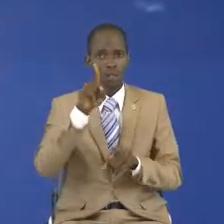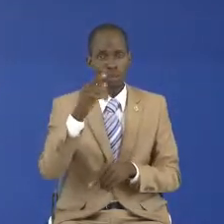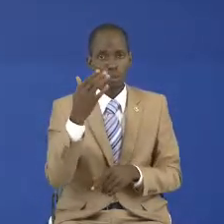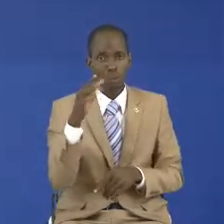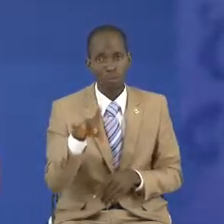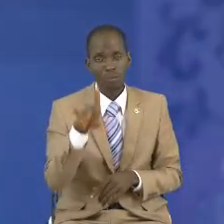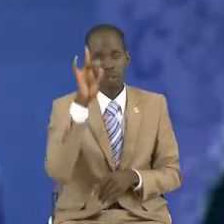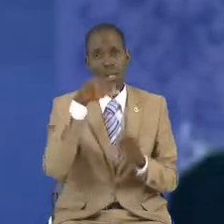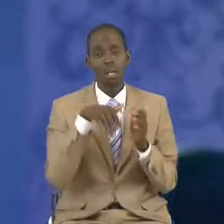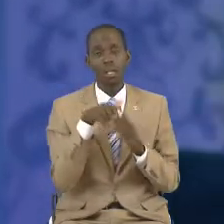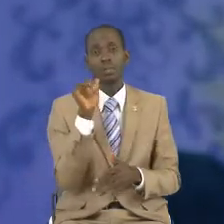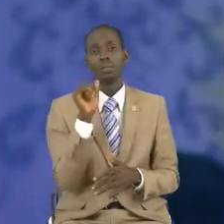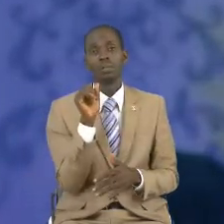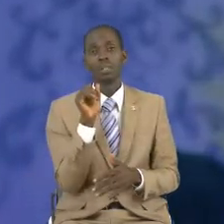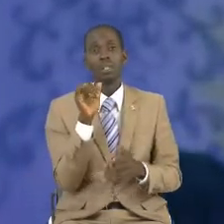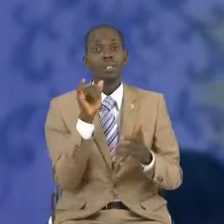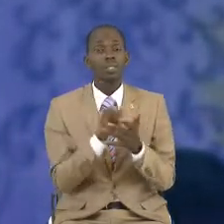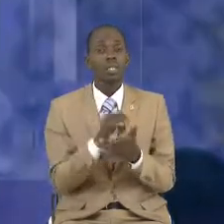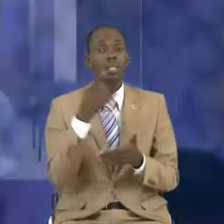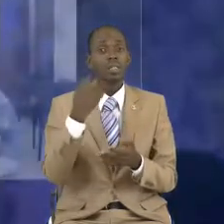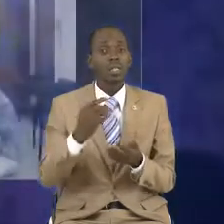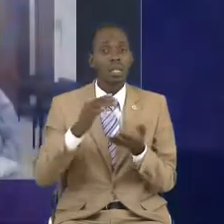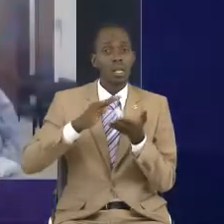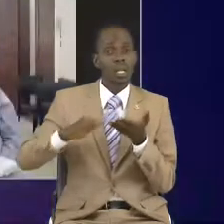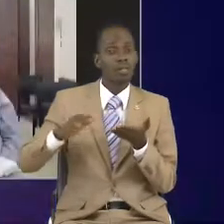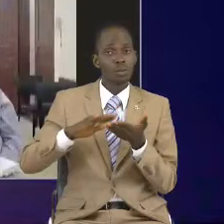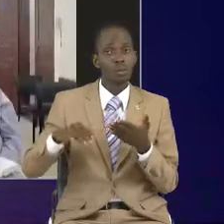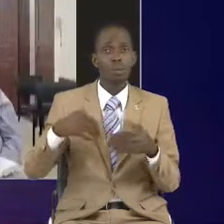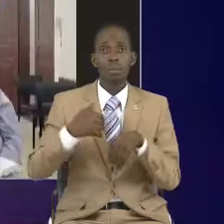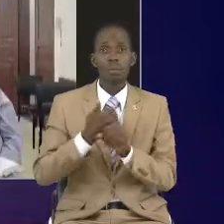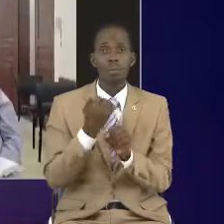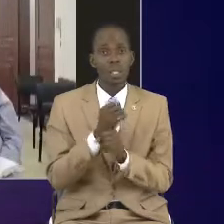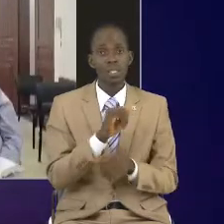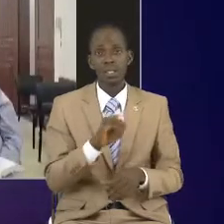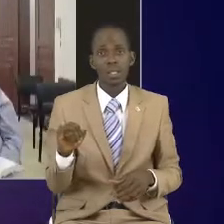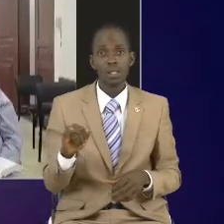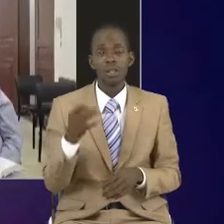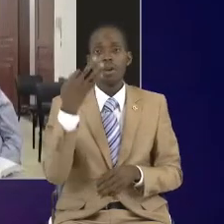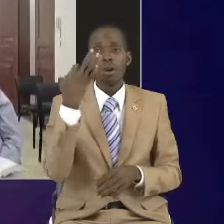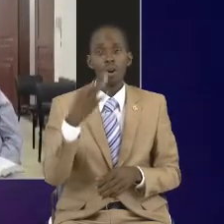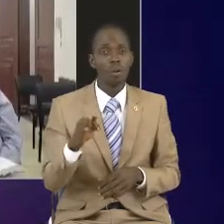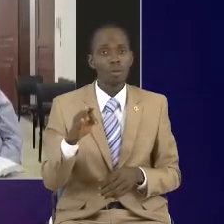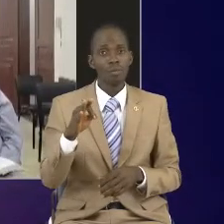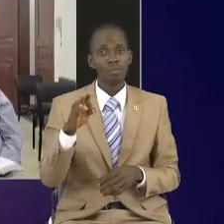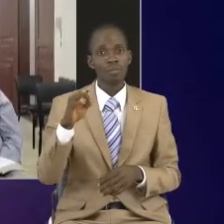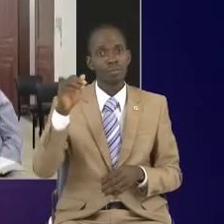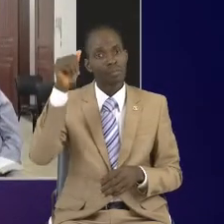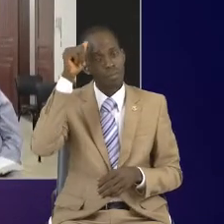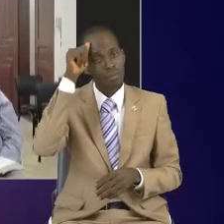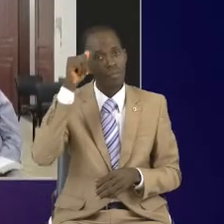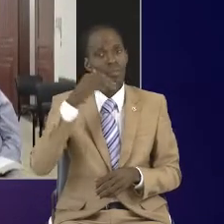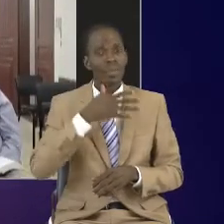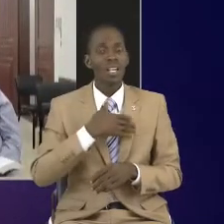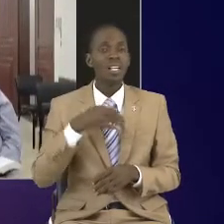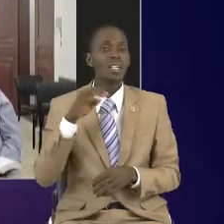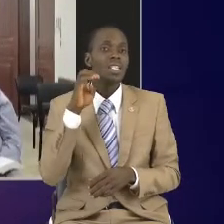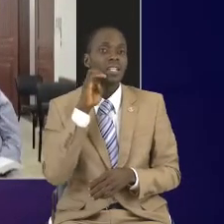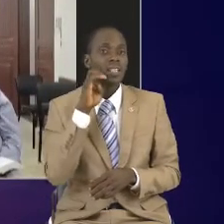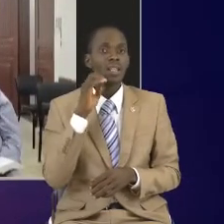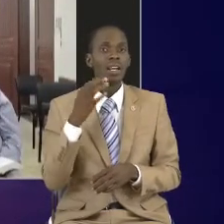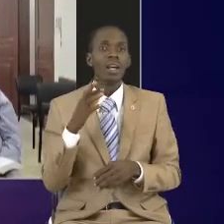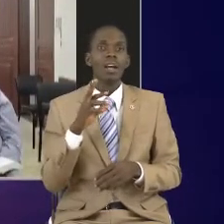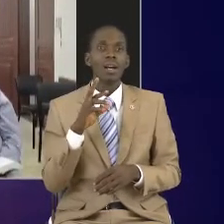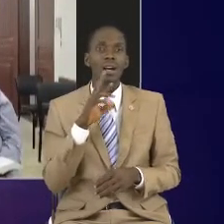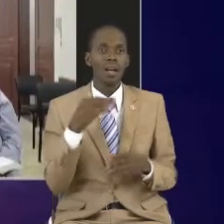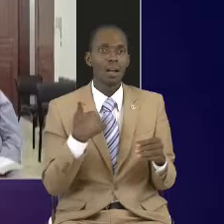that the excuse making of adam and eve had passed it's your